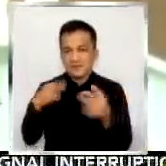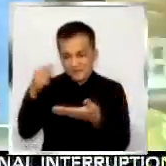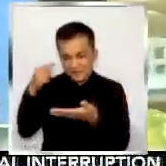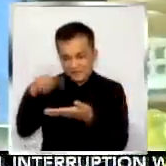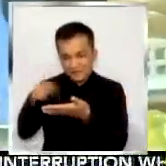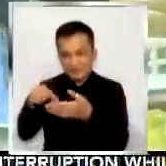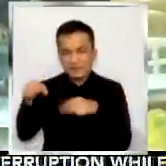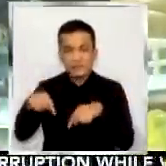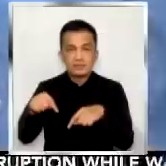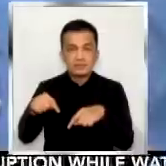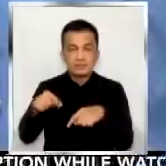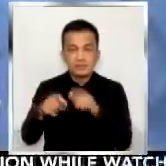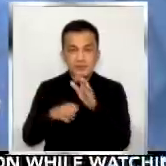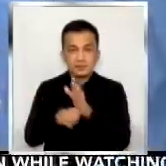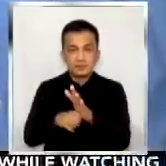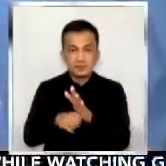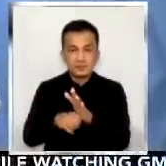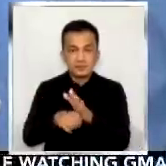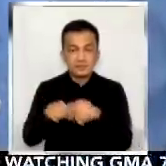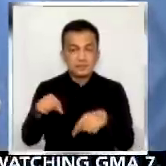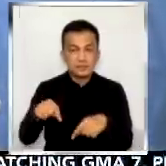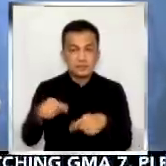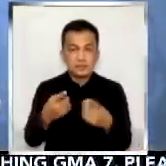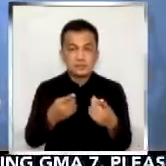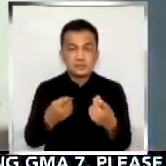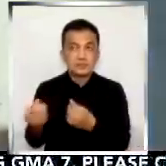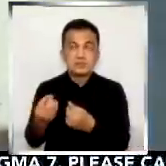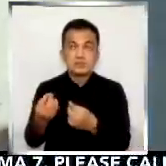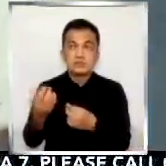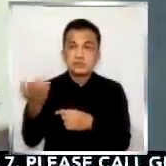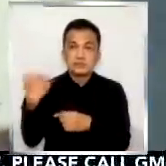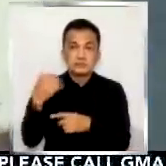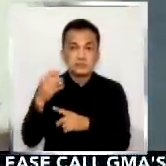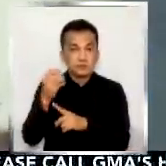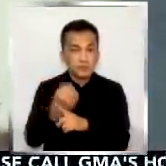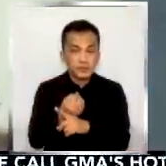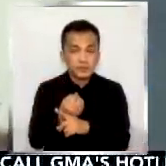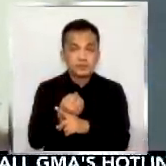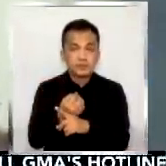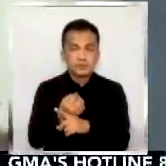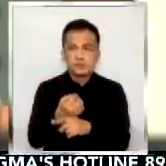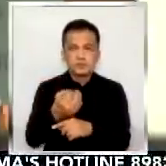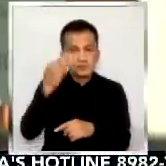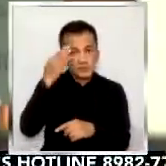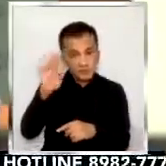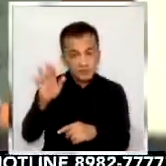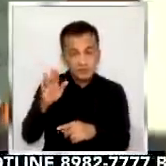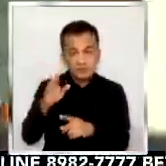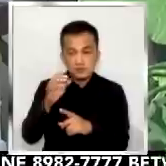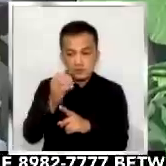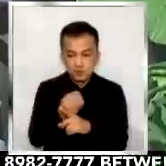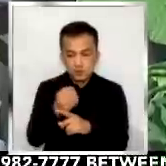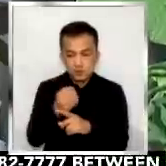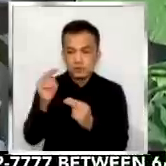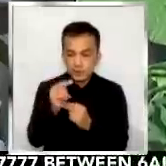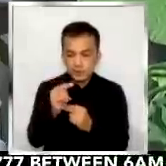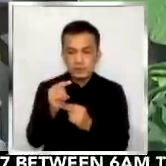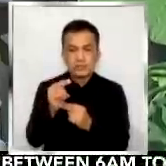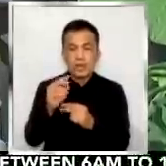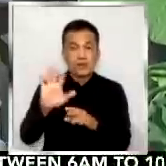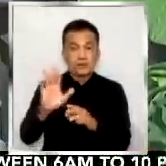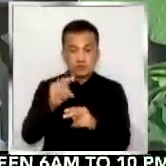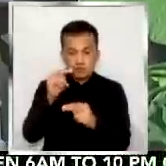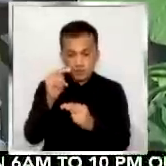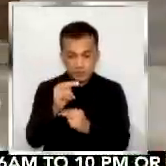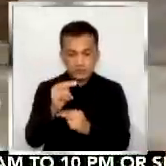natin, which we did until October. Hindi po natin alam kung yung October, November and December samples natin,